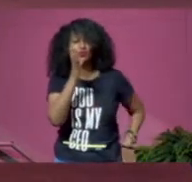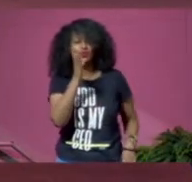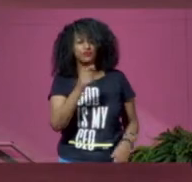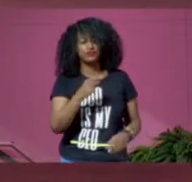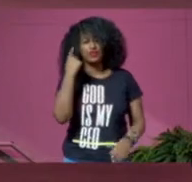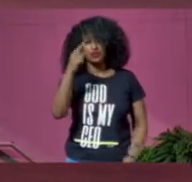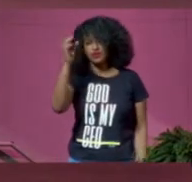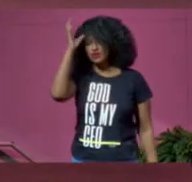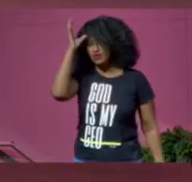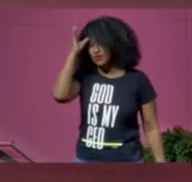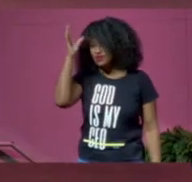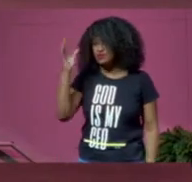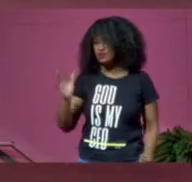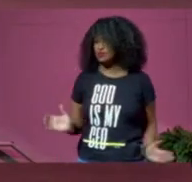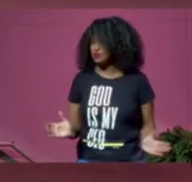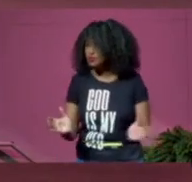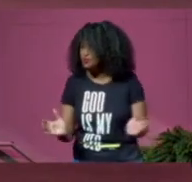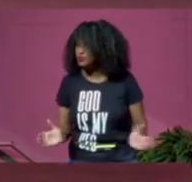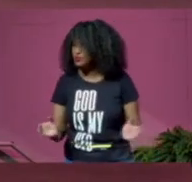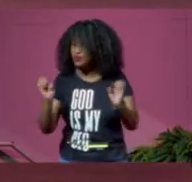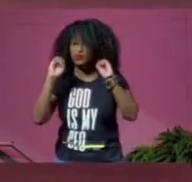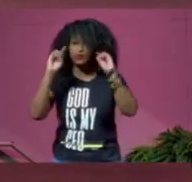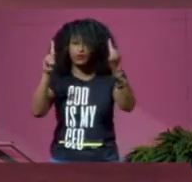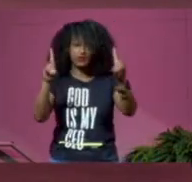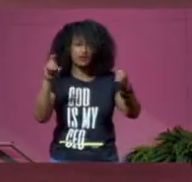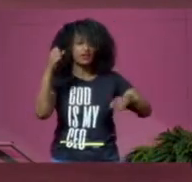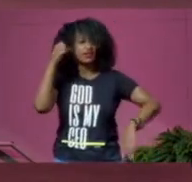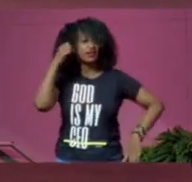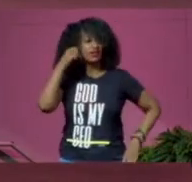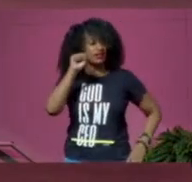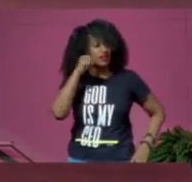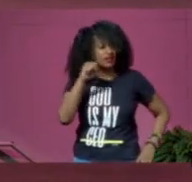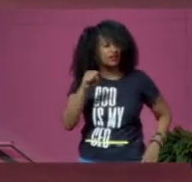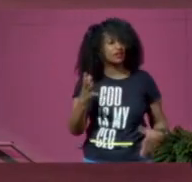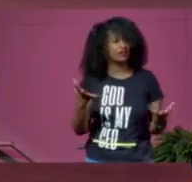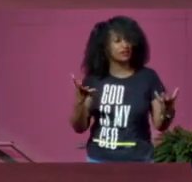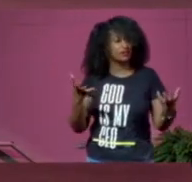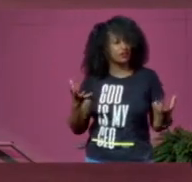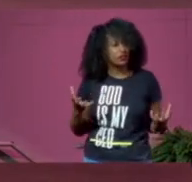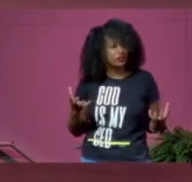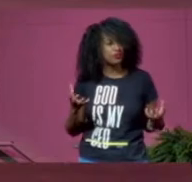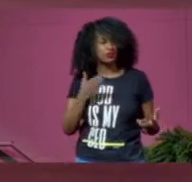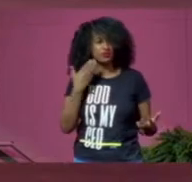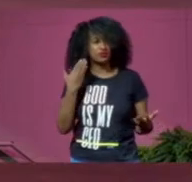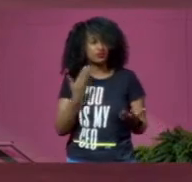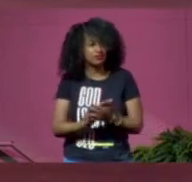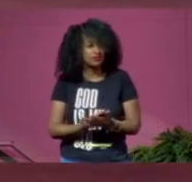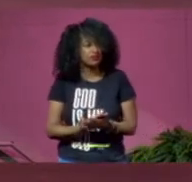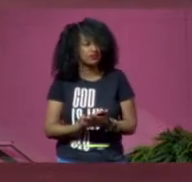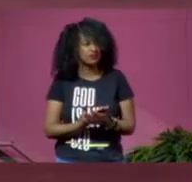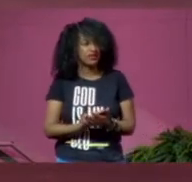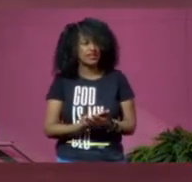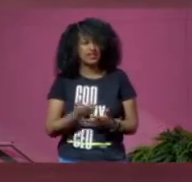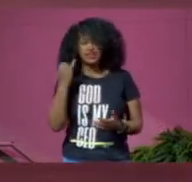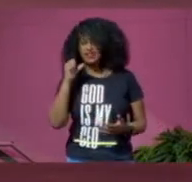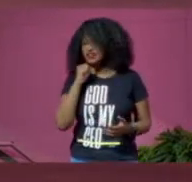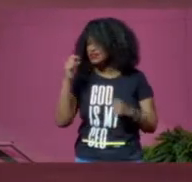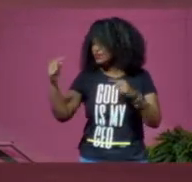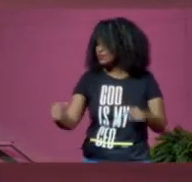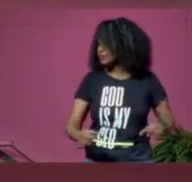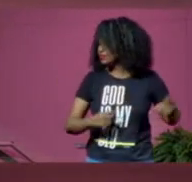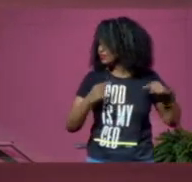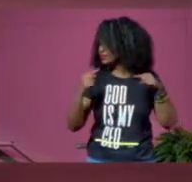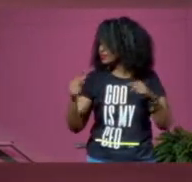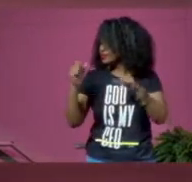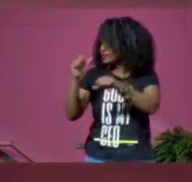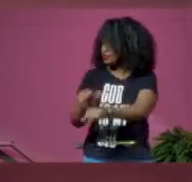who pushed education, if it hadn't been for an auntie who demanded excellence, if it hadn't been for the struggle of some slave whose name you didn't